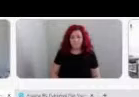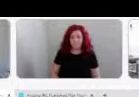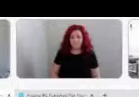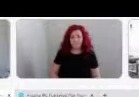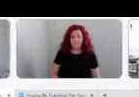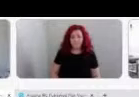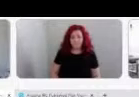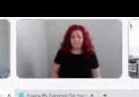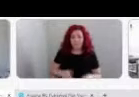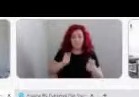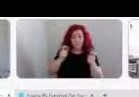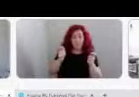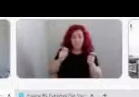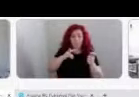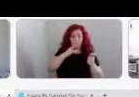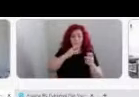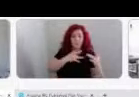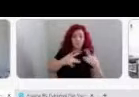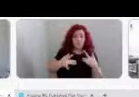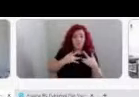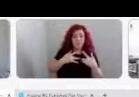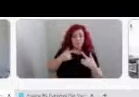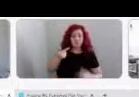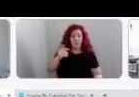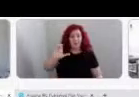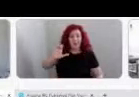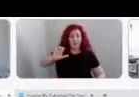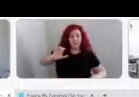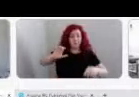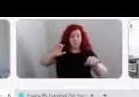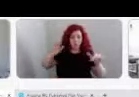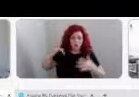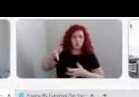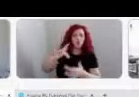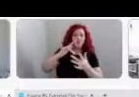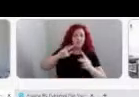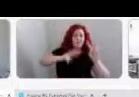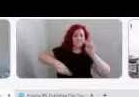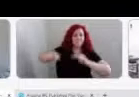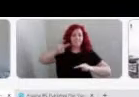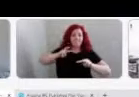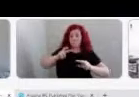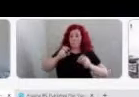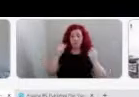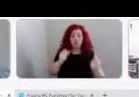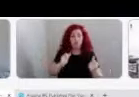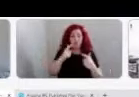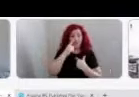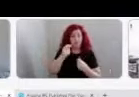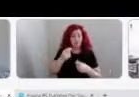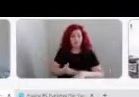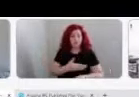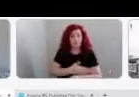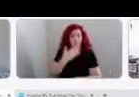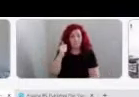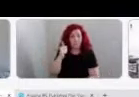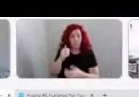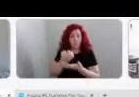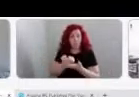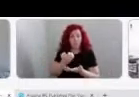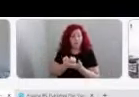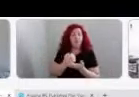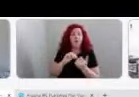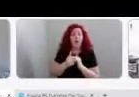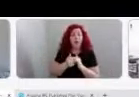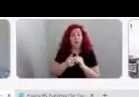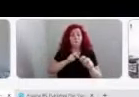concerns host grand canyon tourism promote ecotourism i have a strong interest in improving our greater economies with investment infrastructure